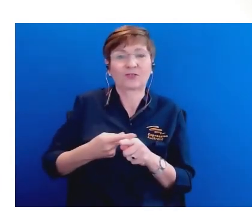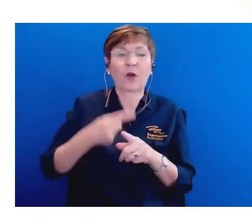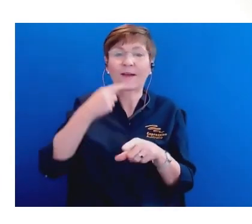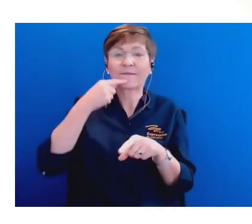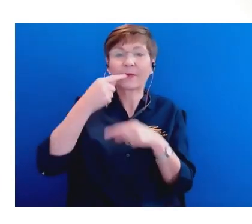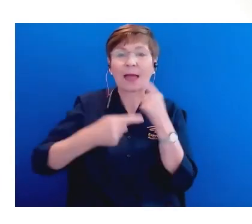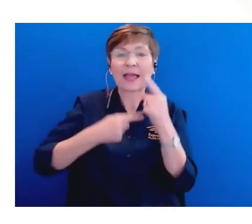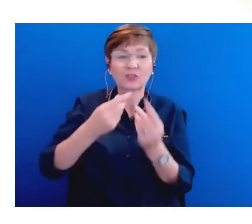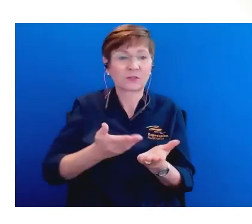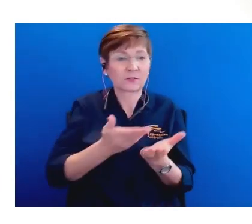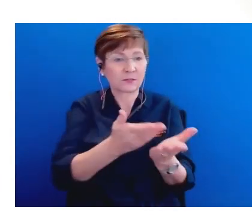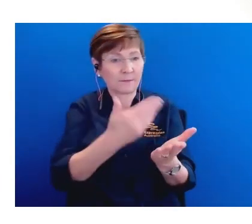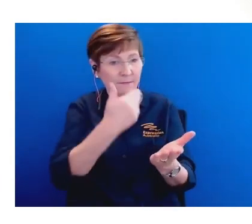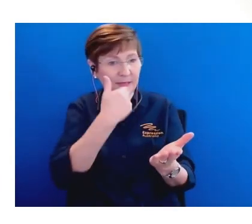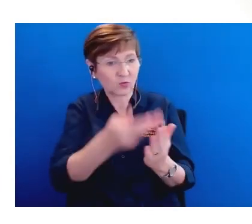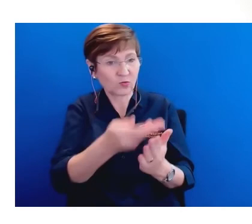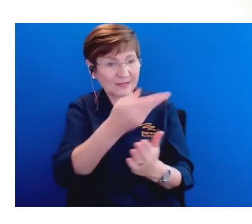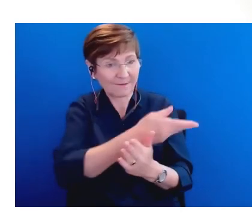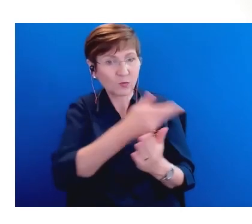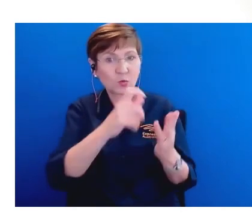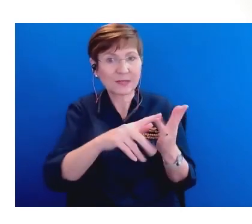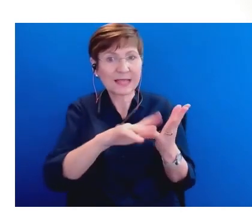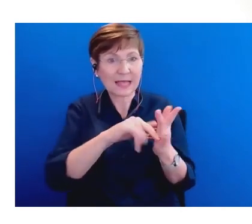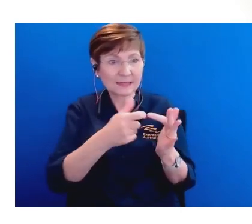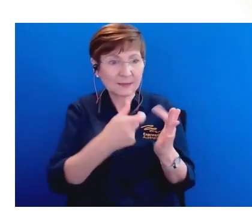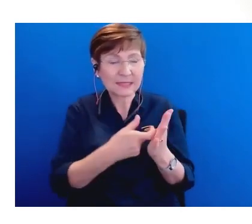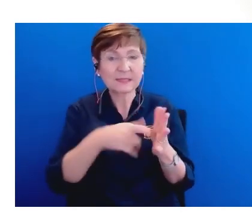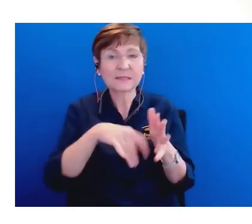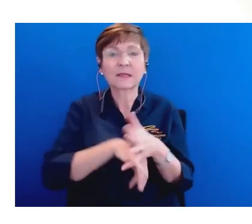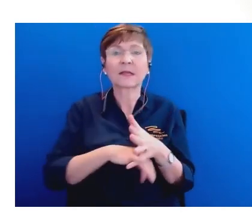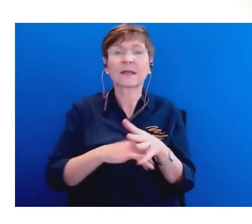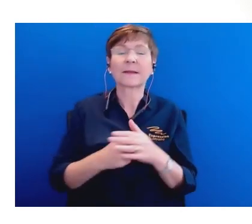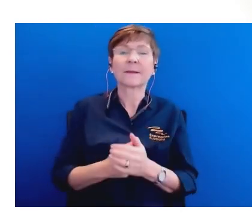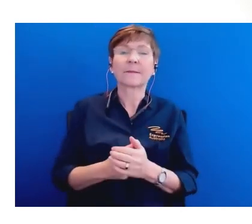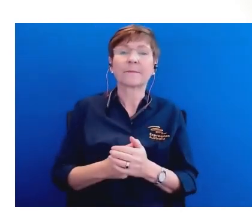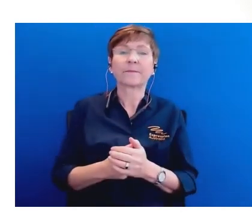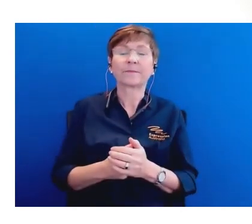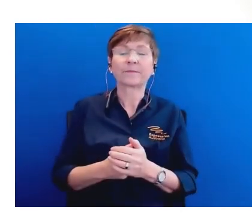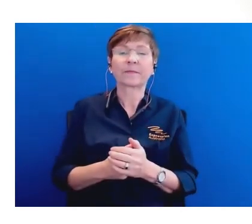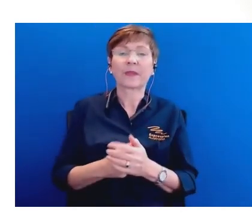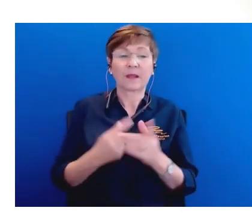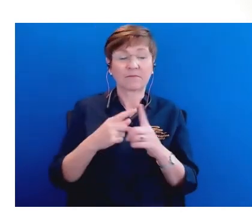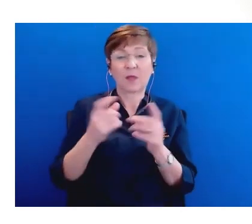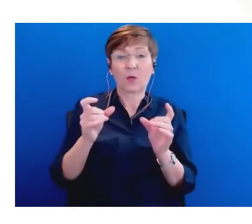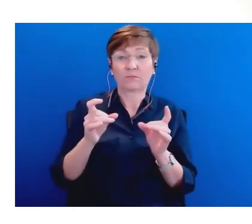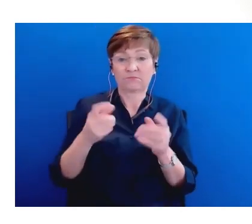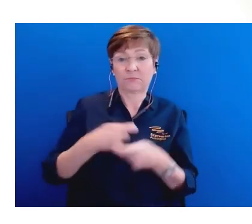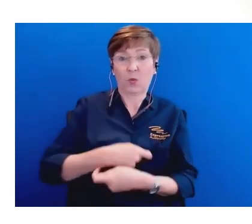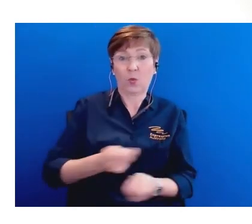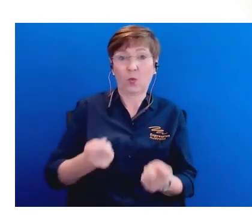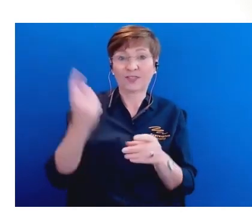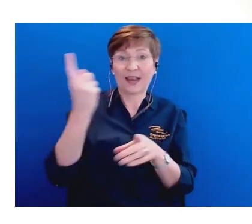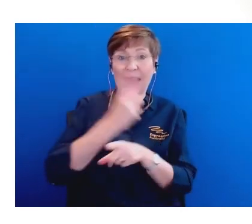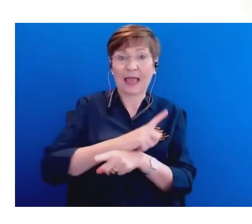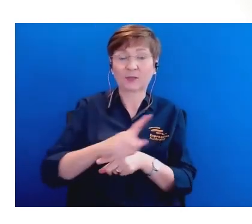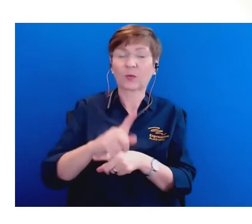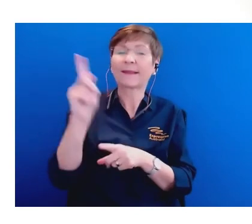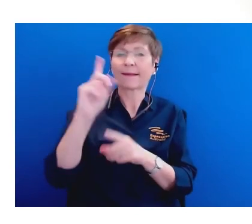bill explainers in collaboration with Scope. And those were launched last week and are available now on the